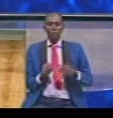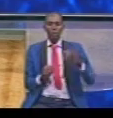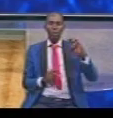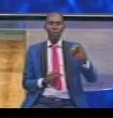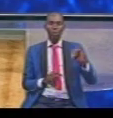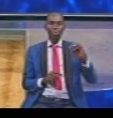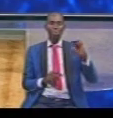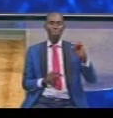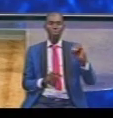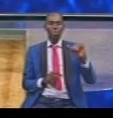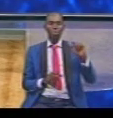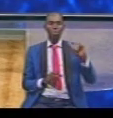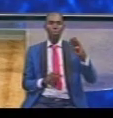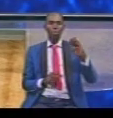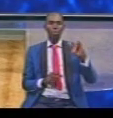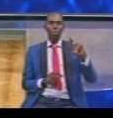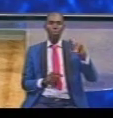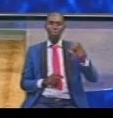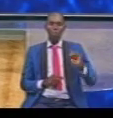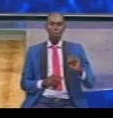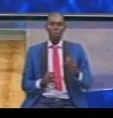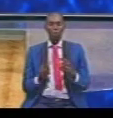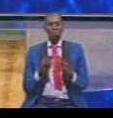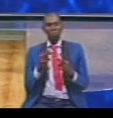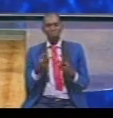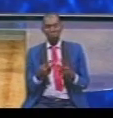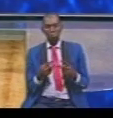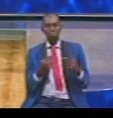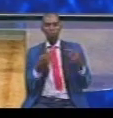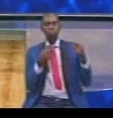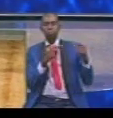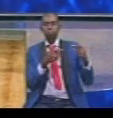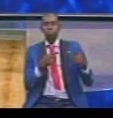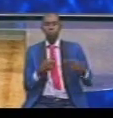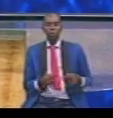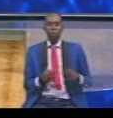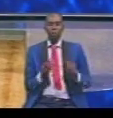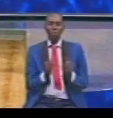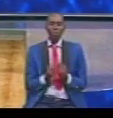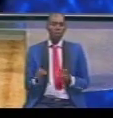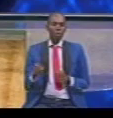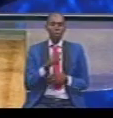the Moabites. Neither contend with them